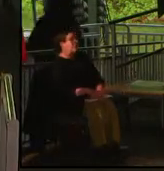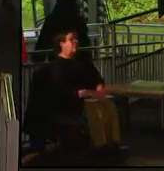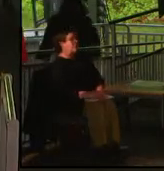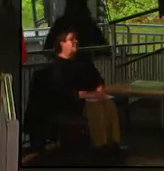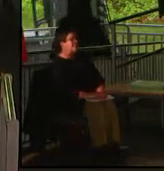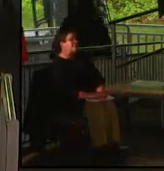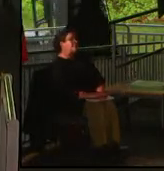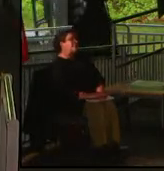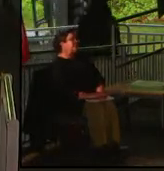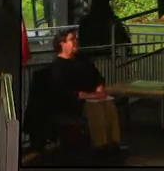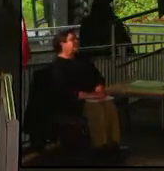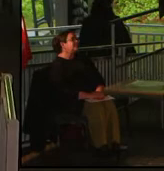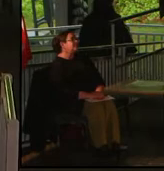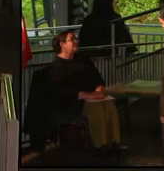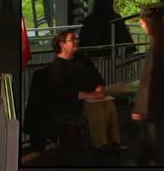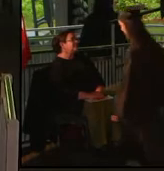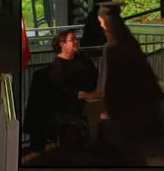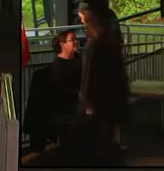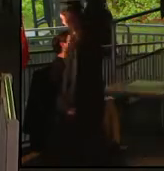Madeline Pina.